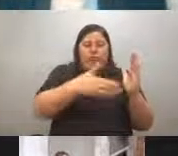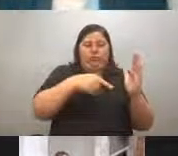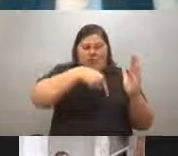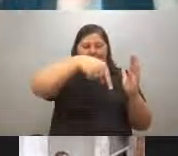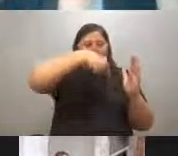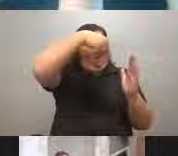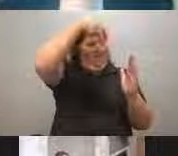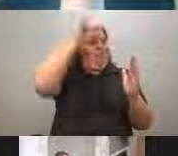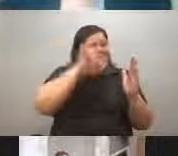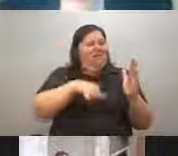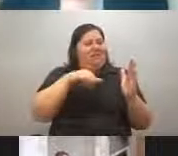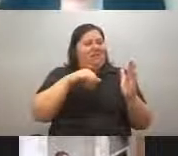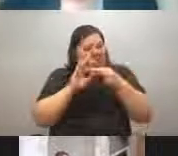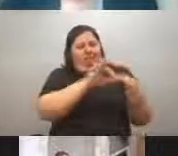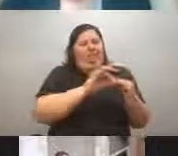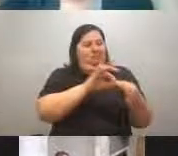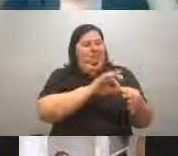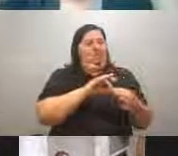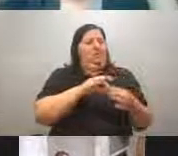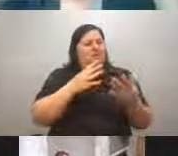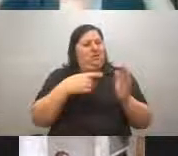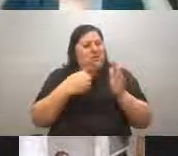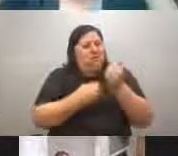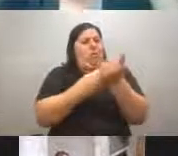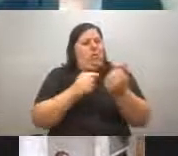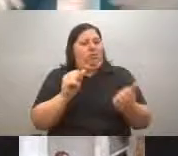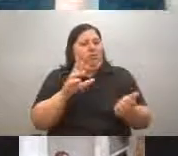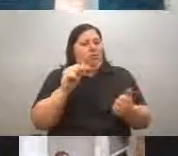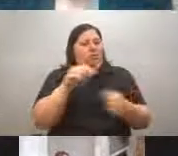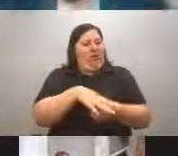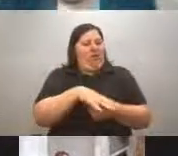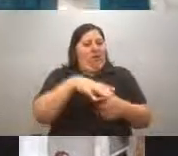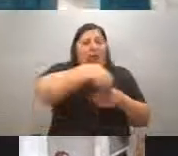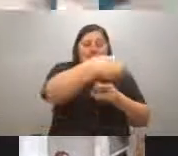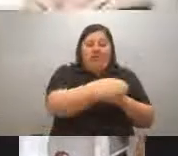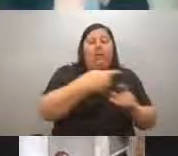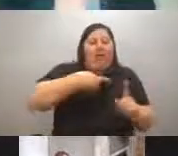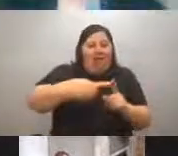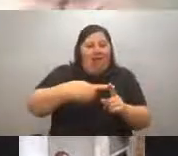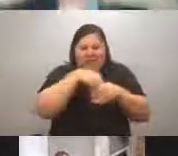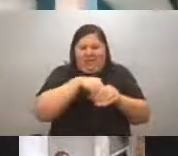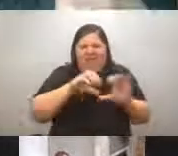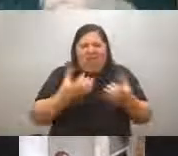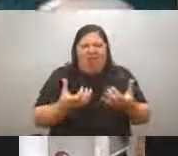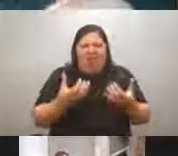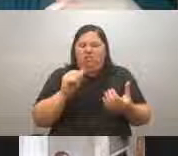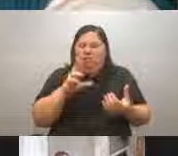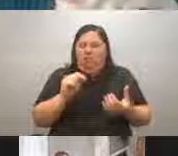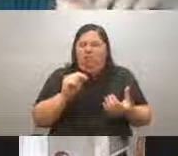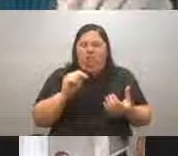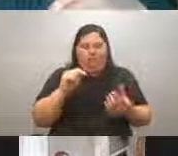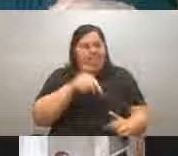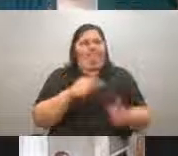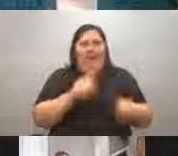understanding that area is not only going to be an art area because of the exterior, but what's happening interior is actually where a lot of the